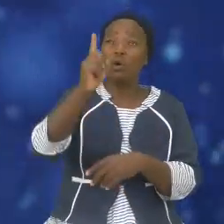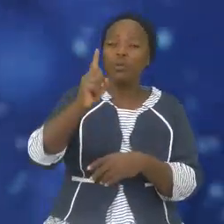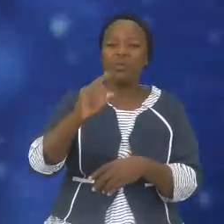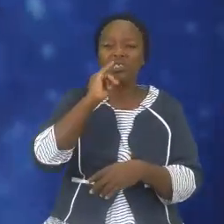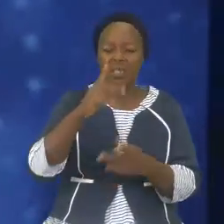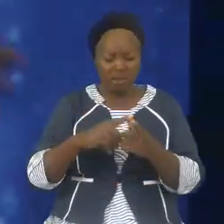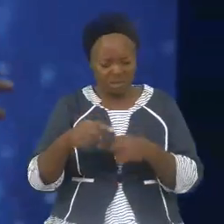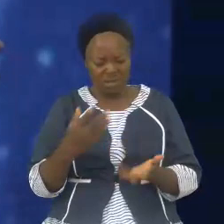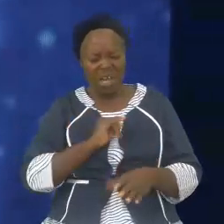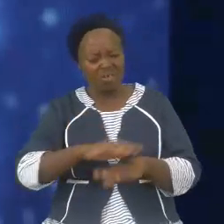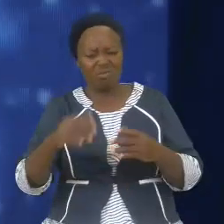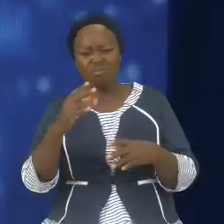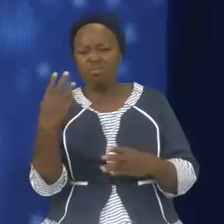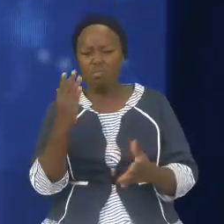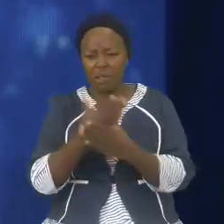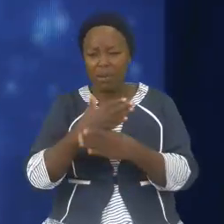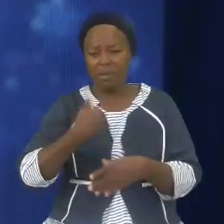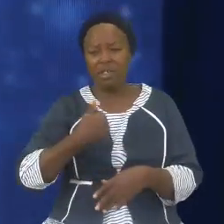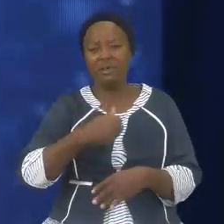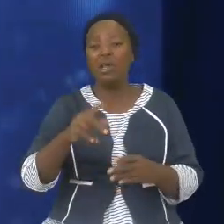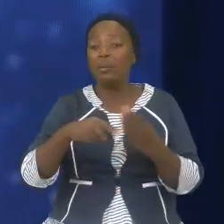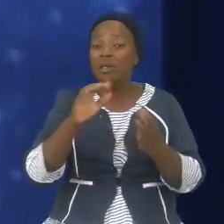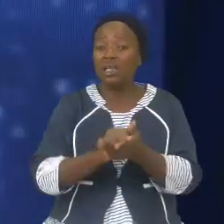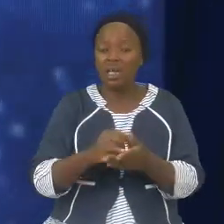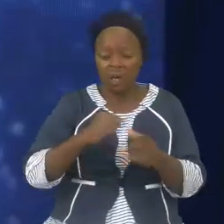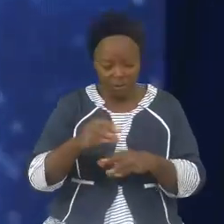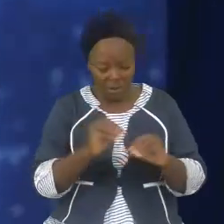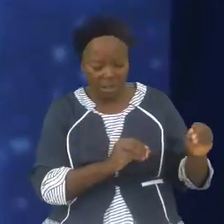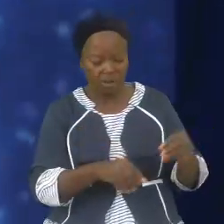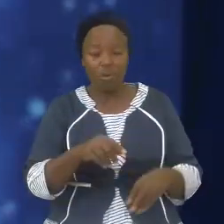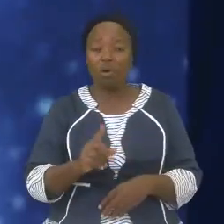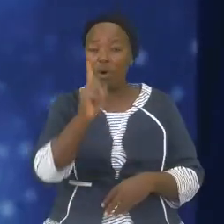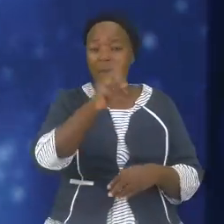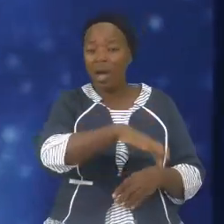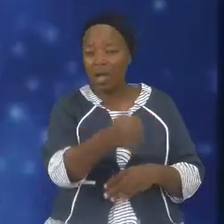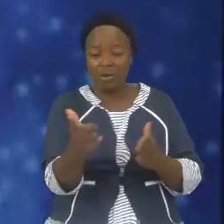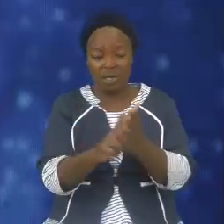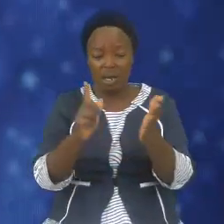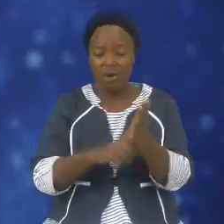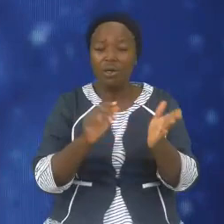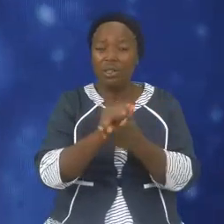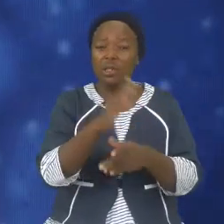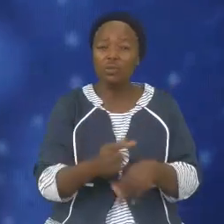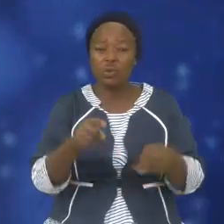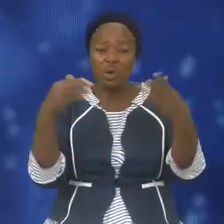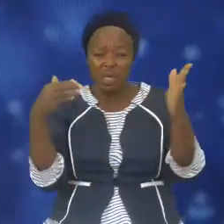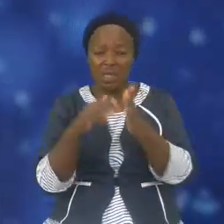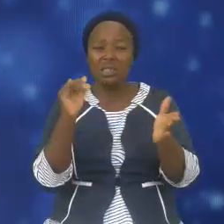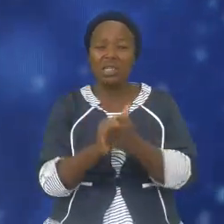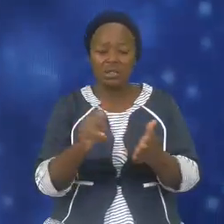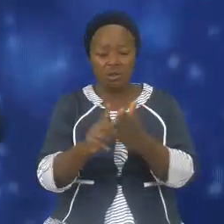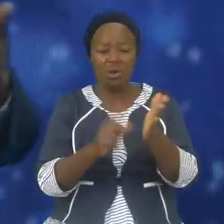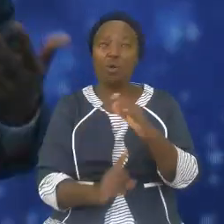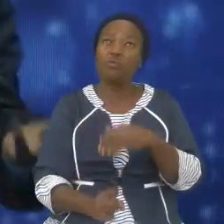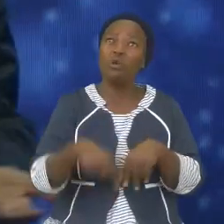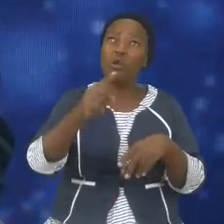gravity. I'm going to set up another law that will contradict the law of gravity.